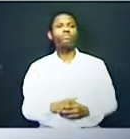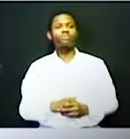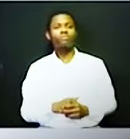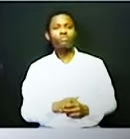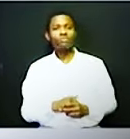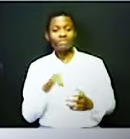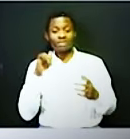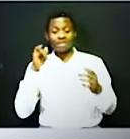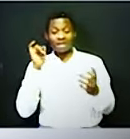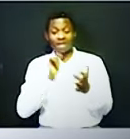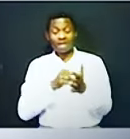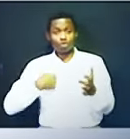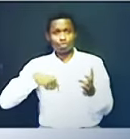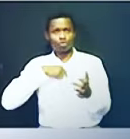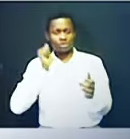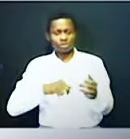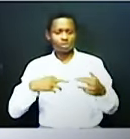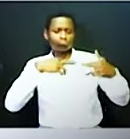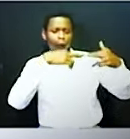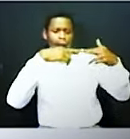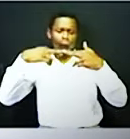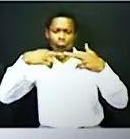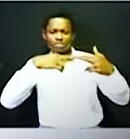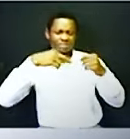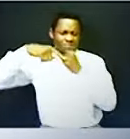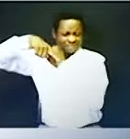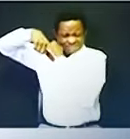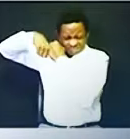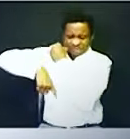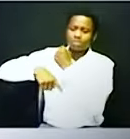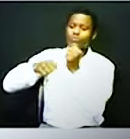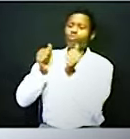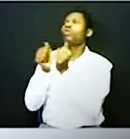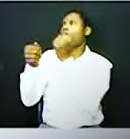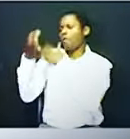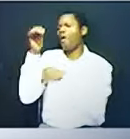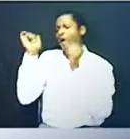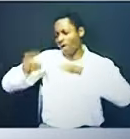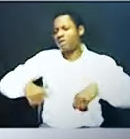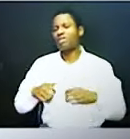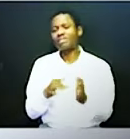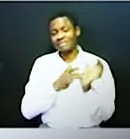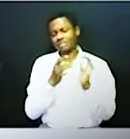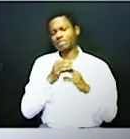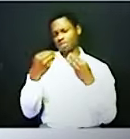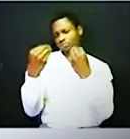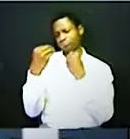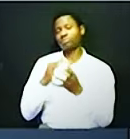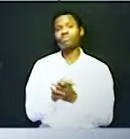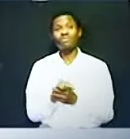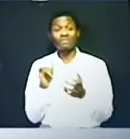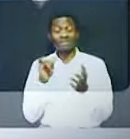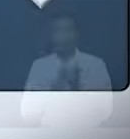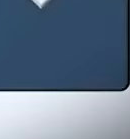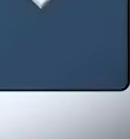that we can relate deeply with him. That our heart can cling to God. Mark